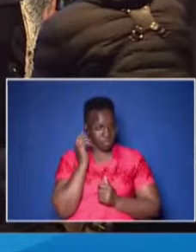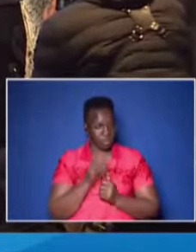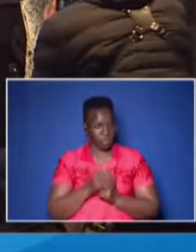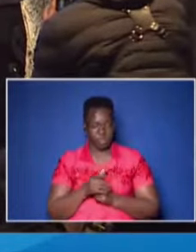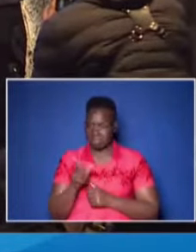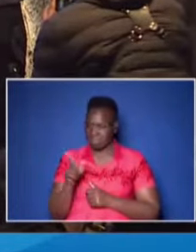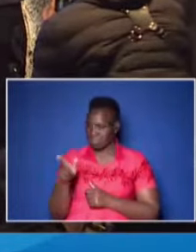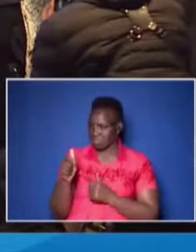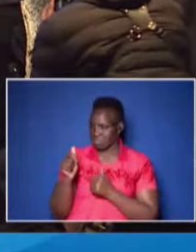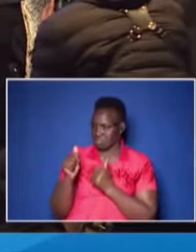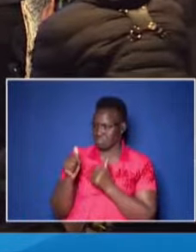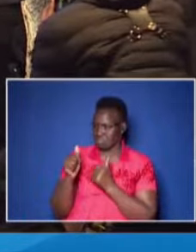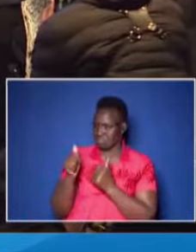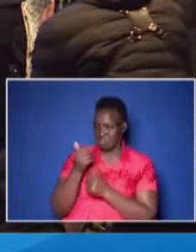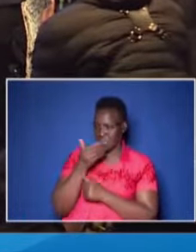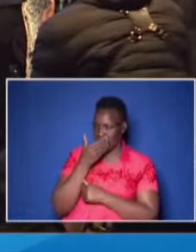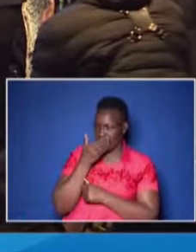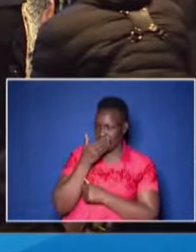can